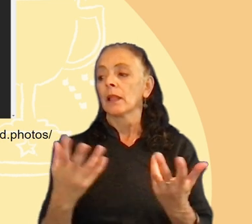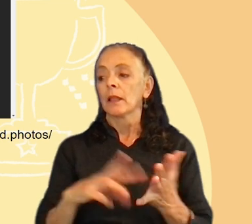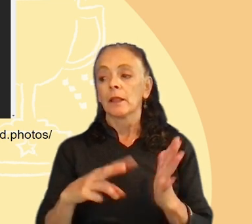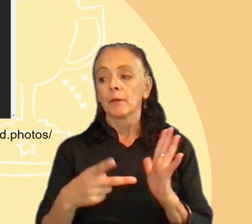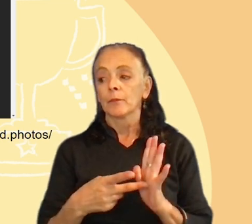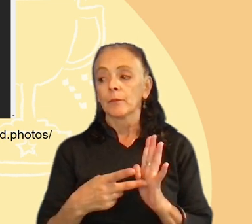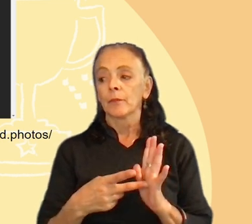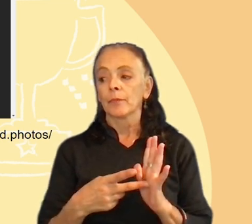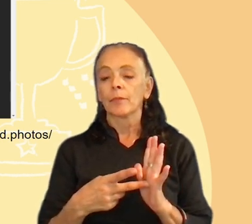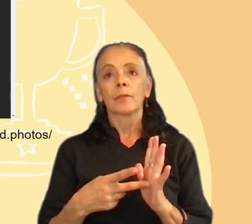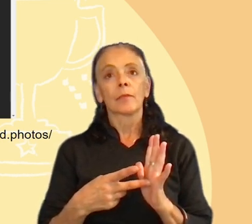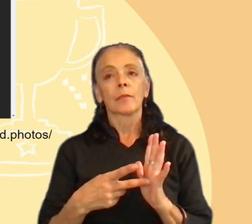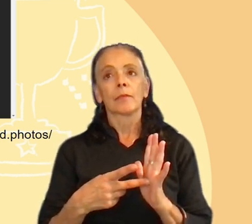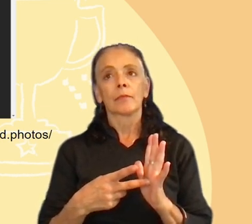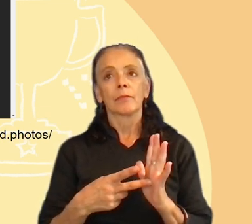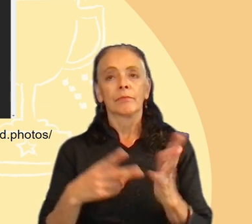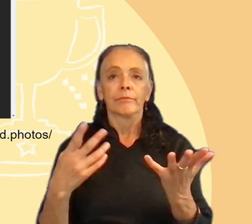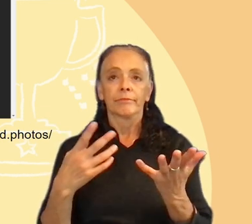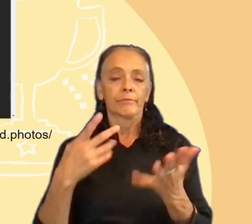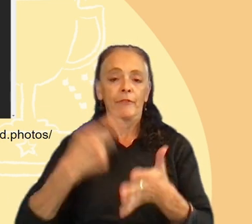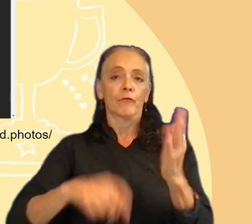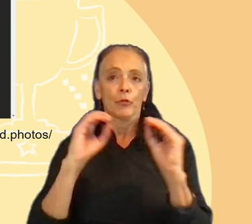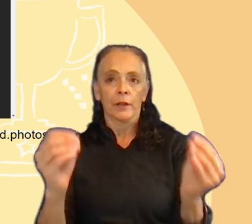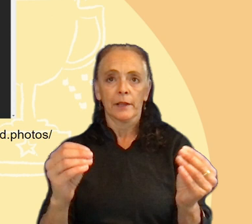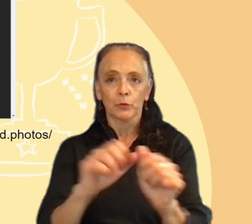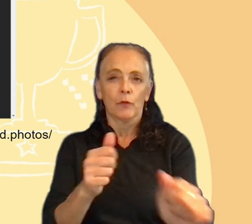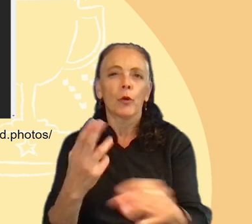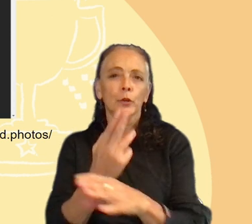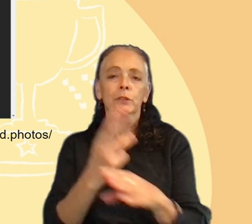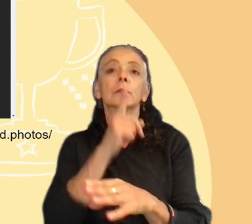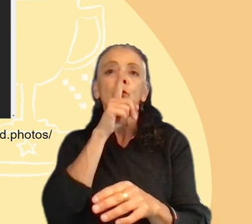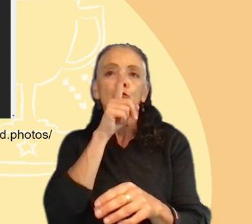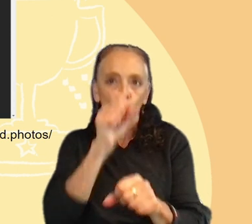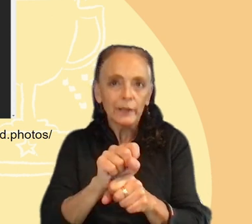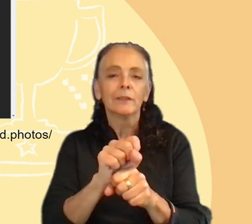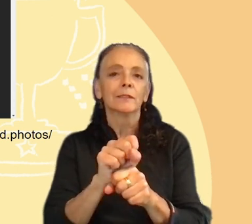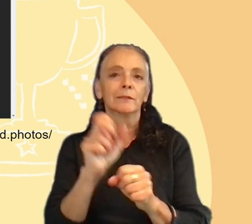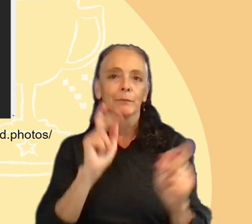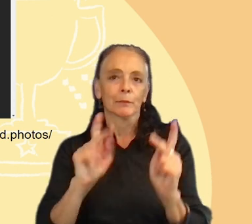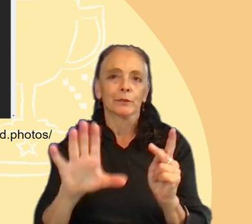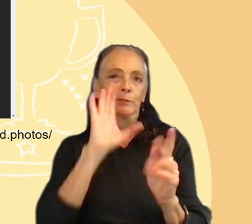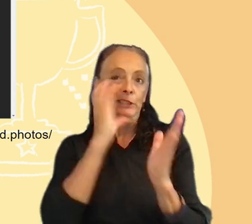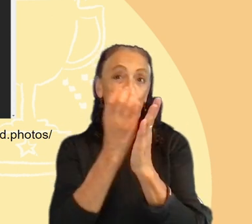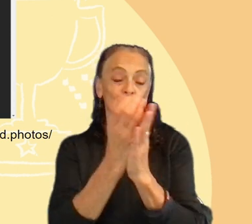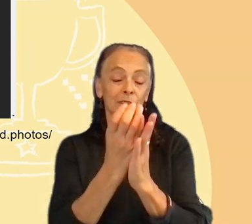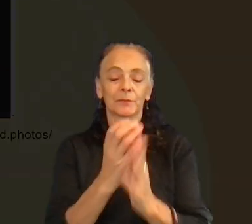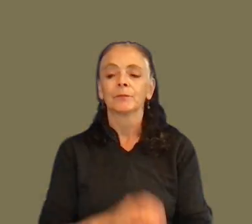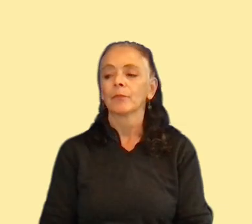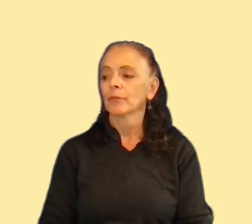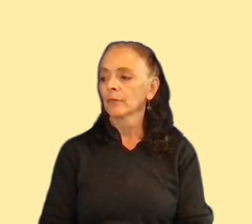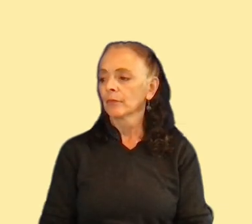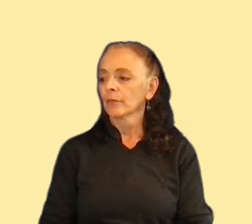we in this way they are free so we we avoid using real people pictures in the research